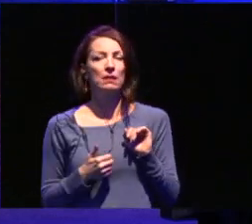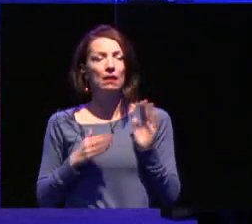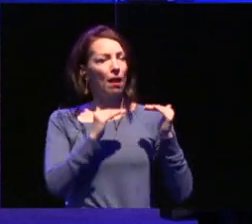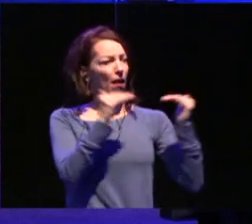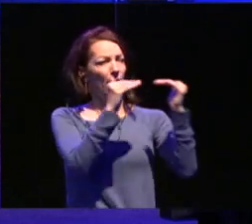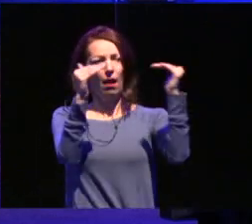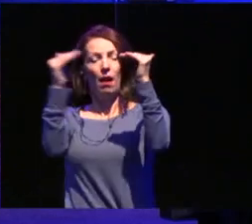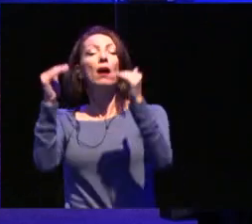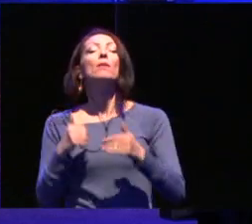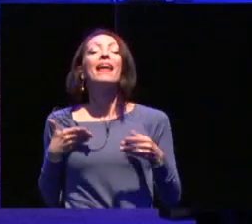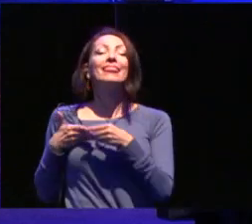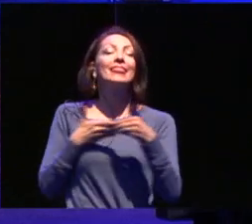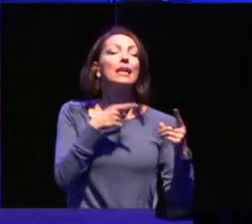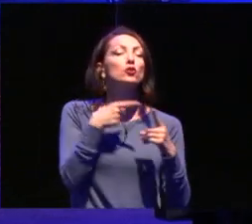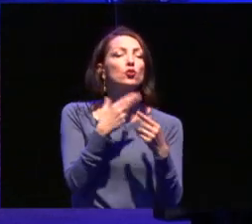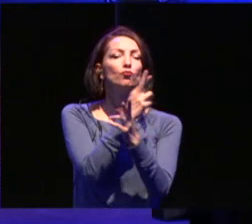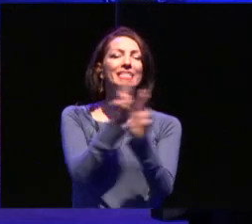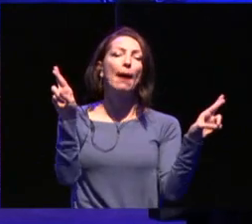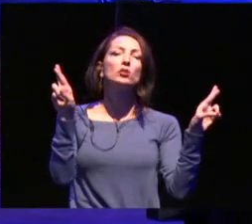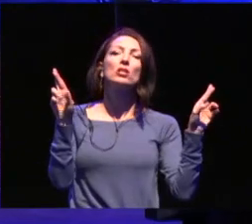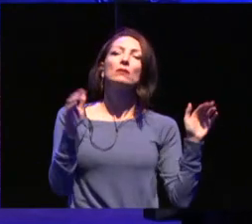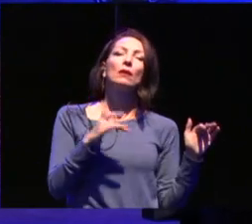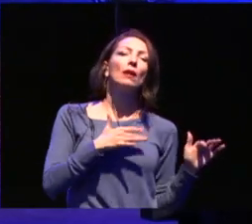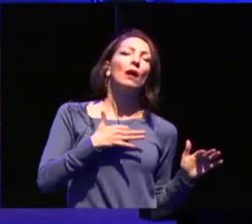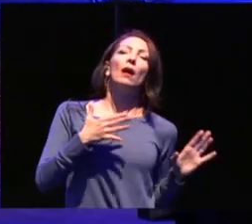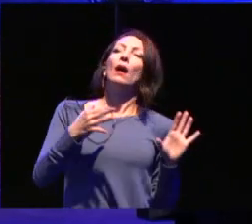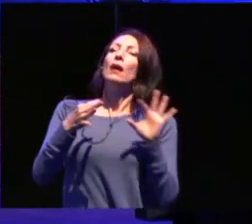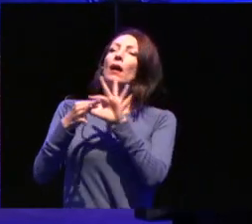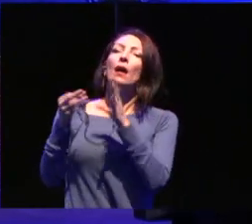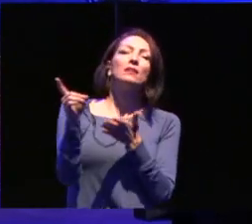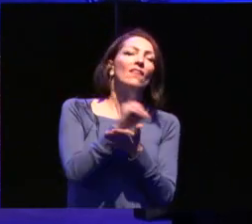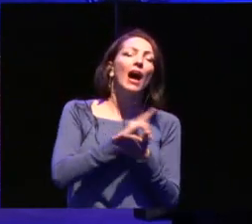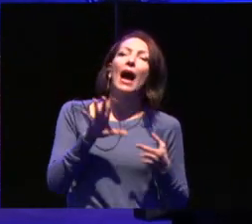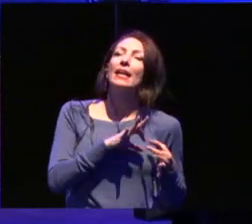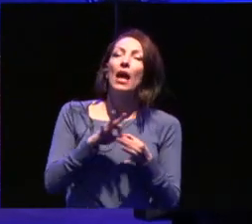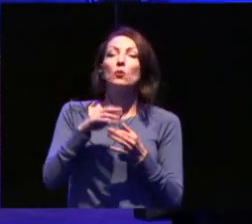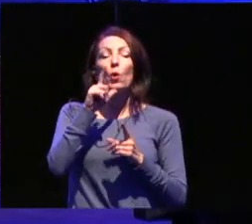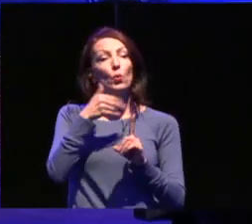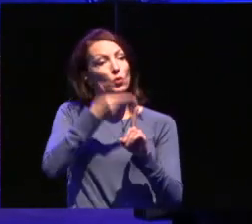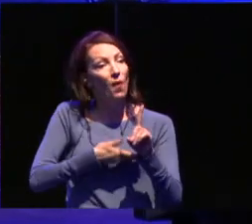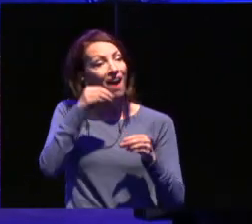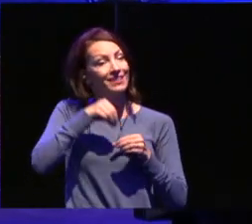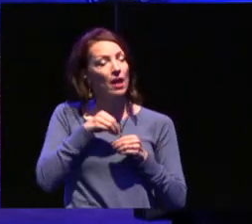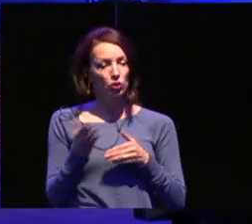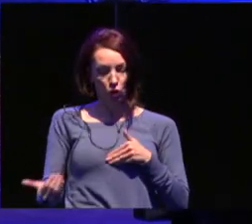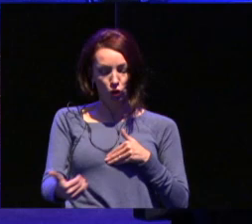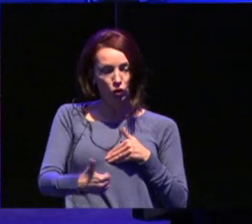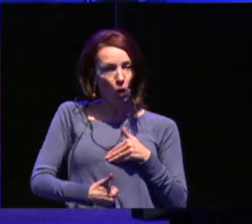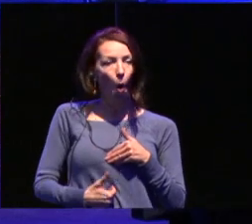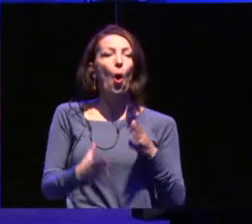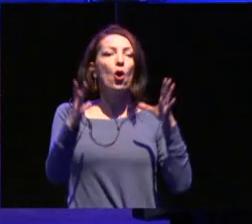redemption, ultimately lead you to a divine connection with who and what you really are, your soul faculty, the